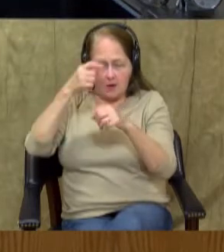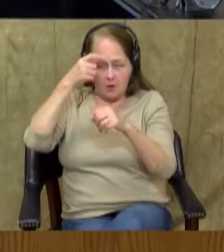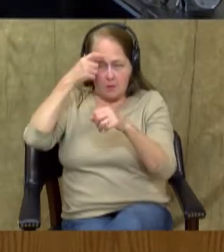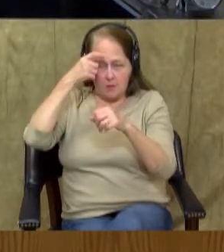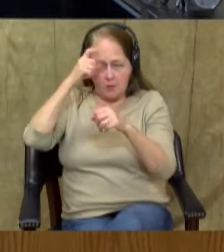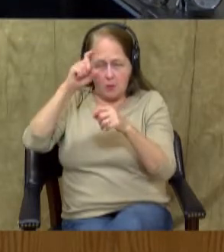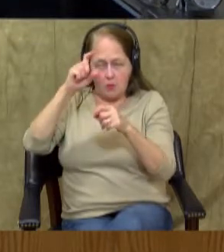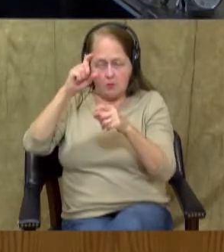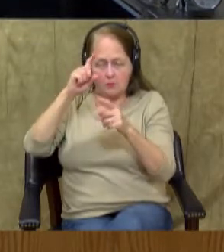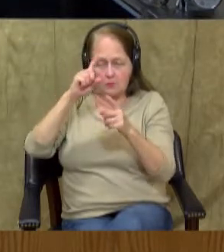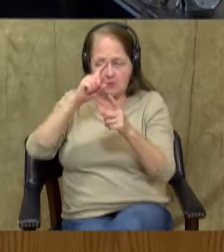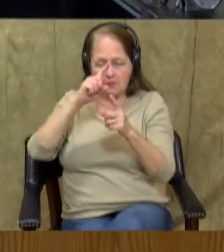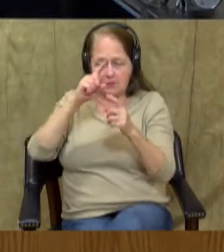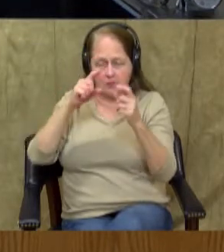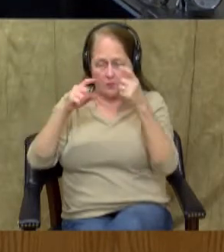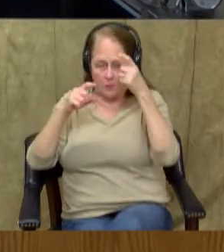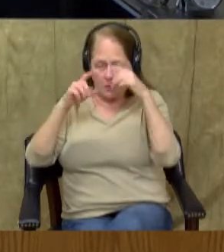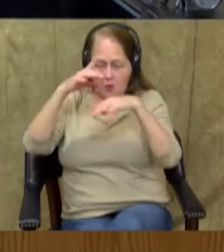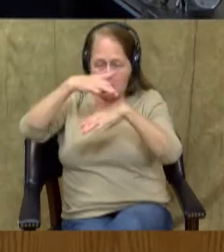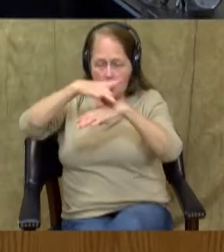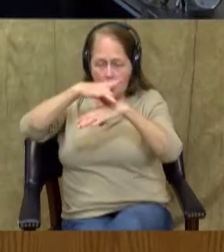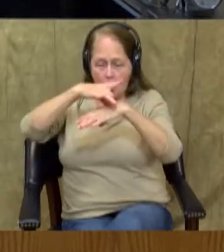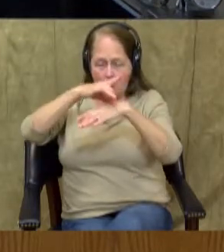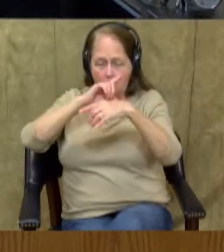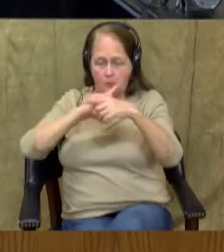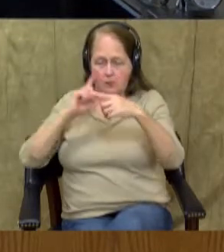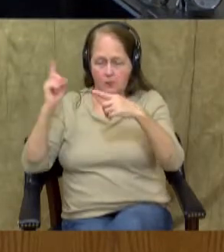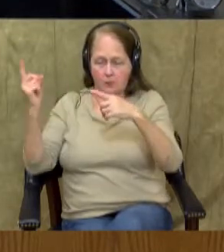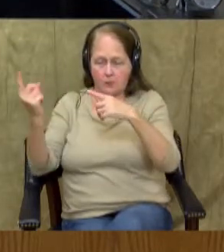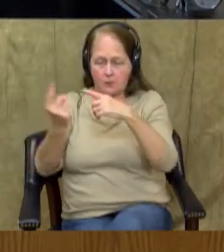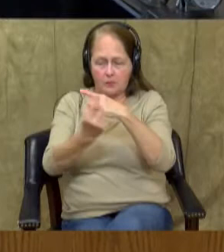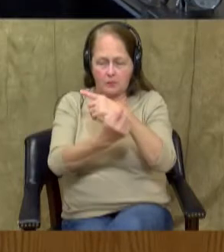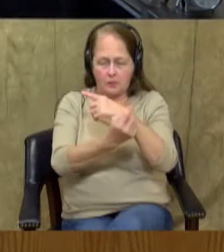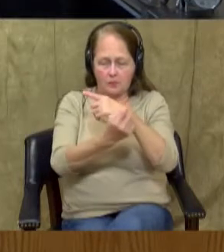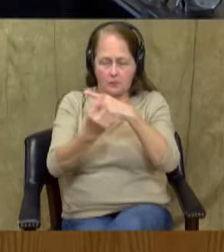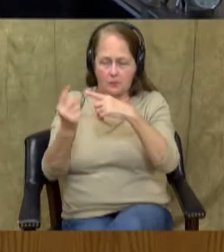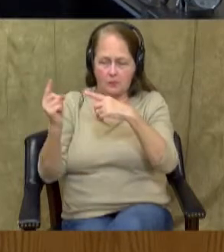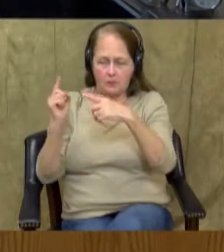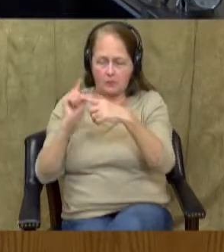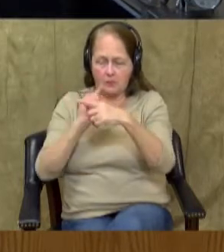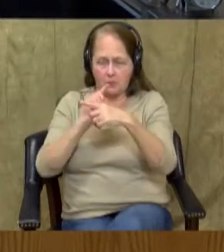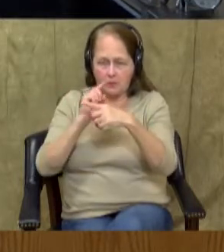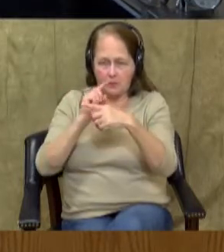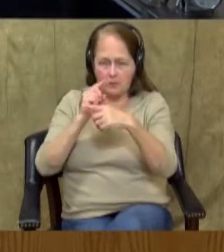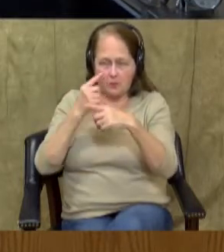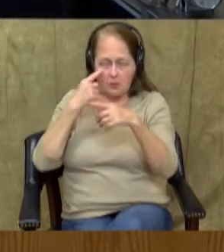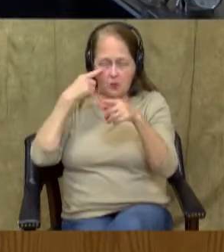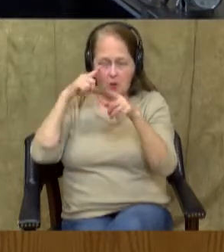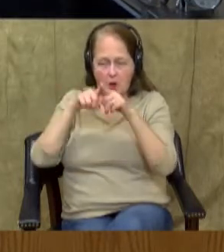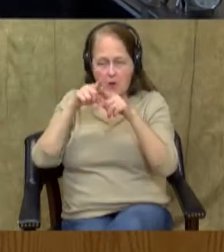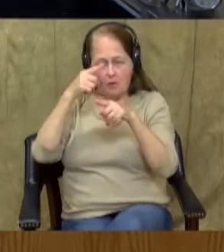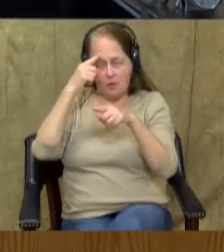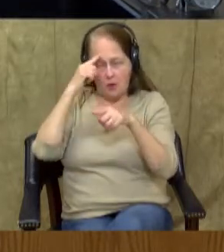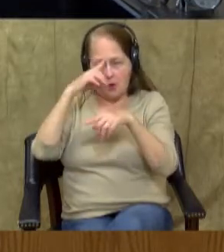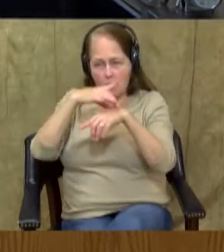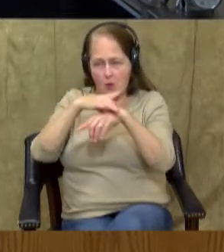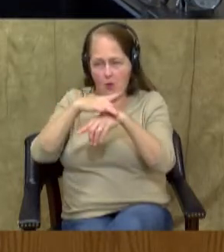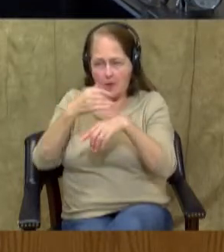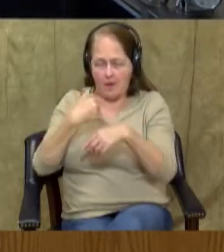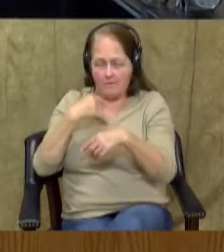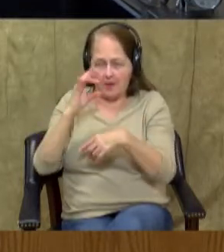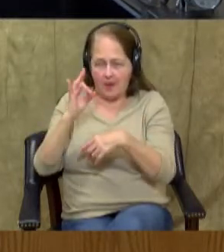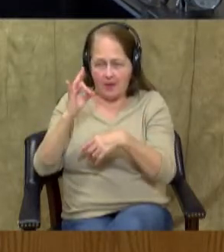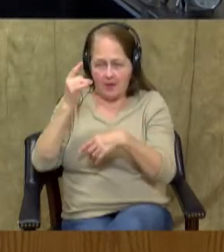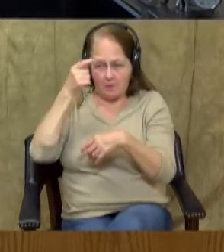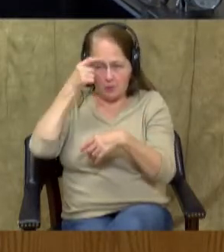orbit around the Earth. When you first look at it, it almost looks like the Earth has eight moons, but we know that's not true.